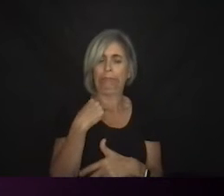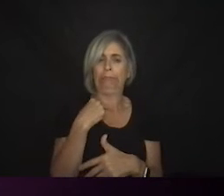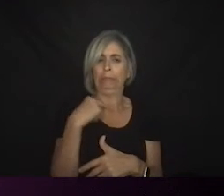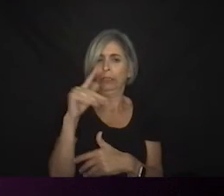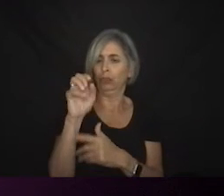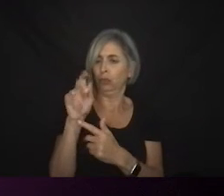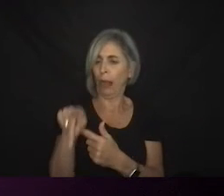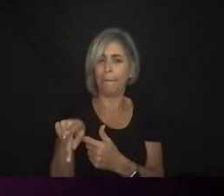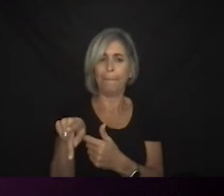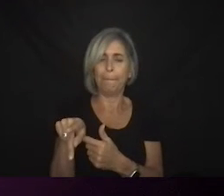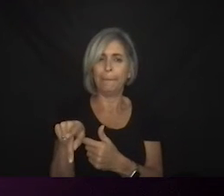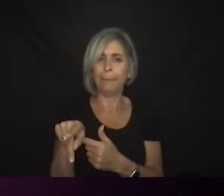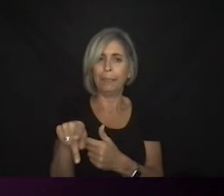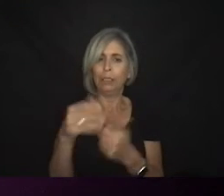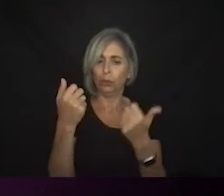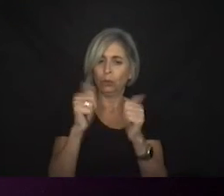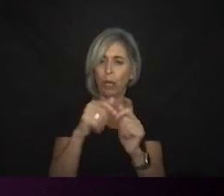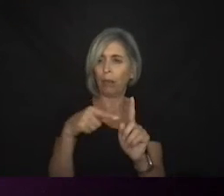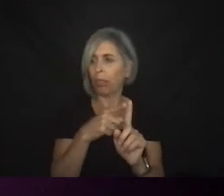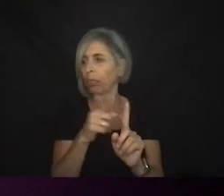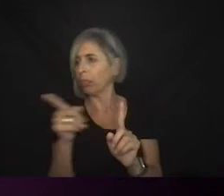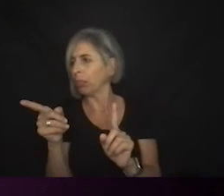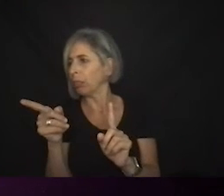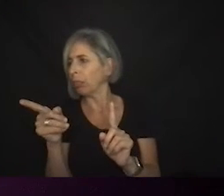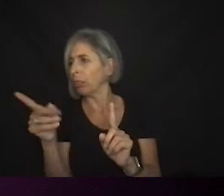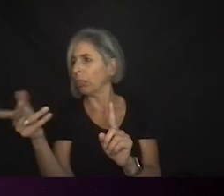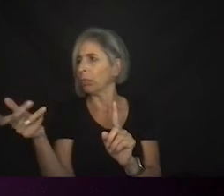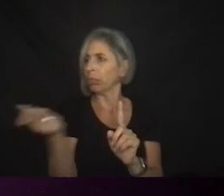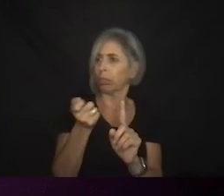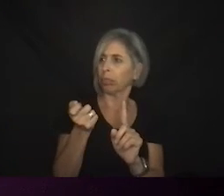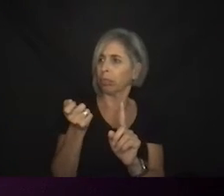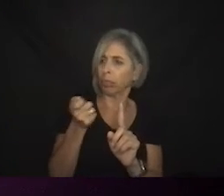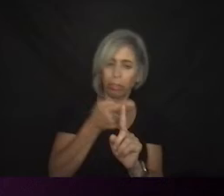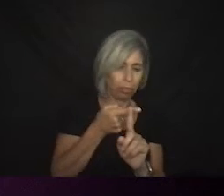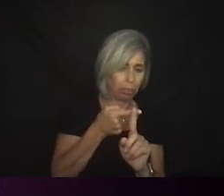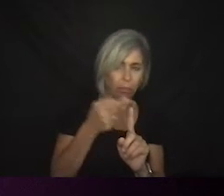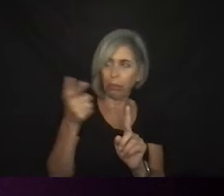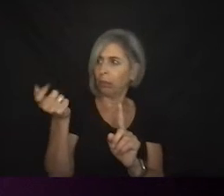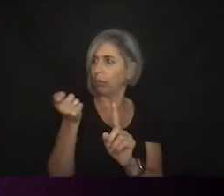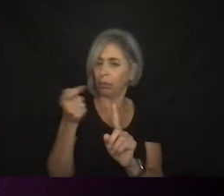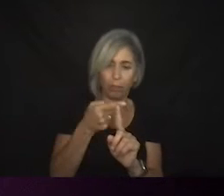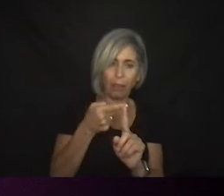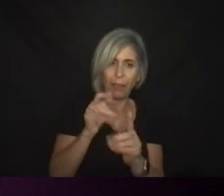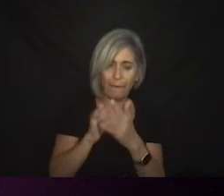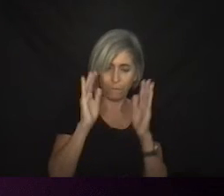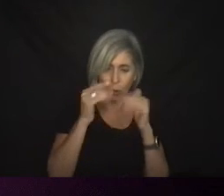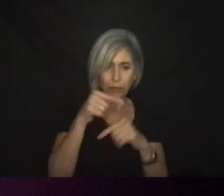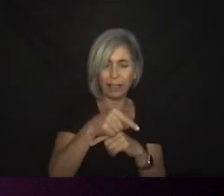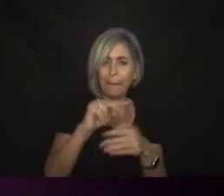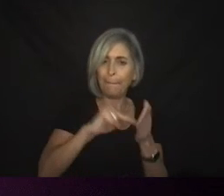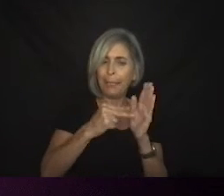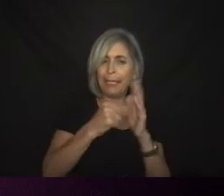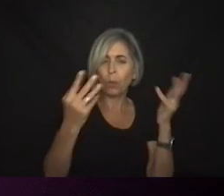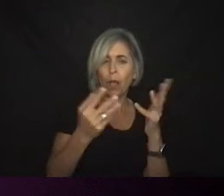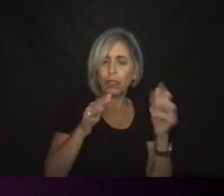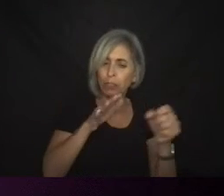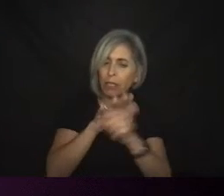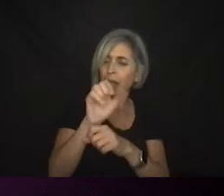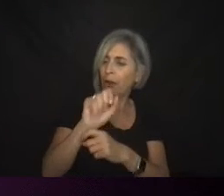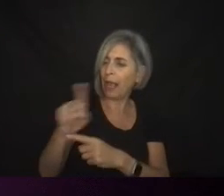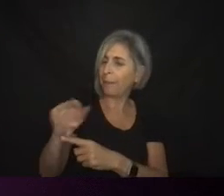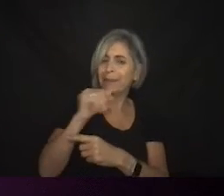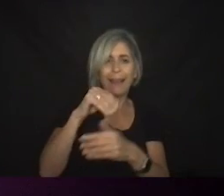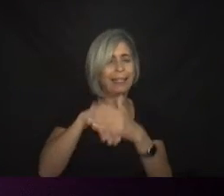to like tab away from something and then that element keeps pulling focus back onto itself. And that basically means that your entire app